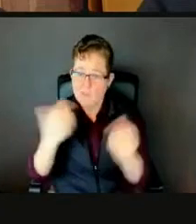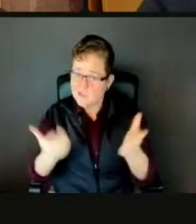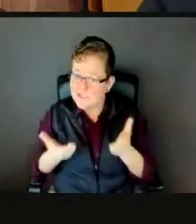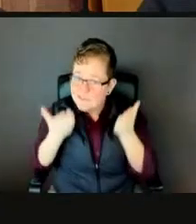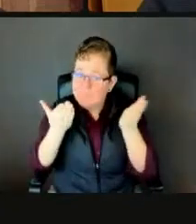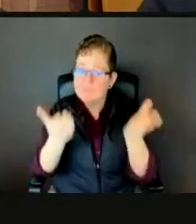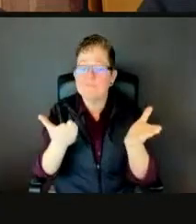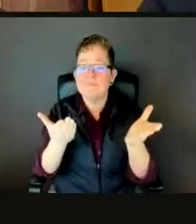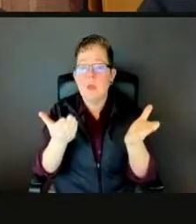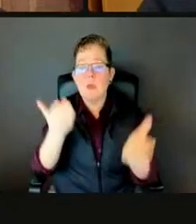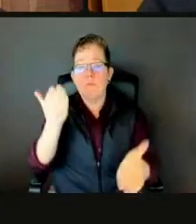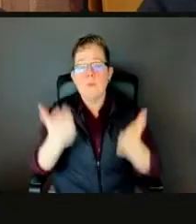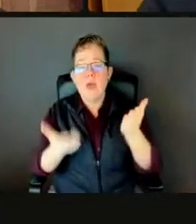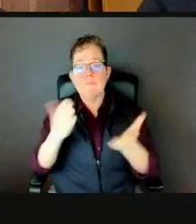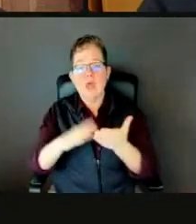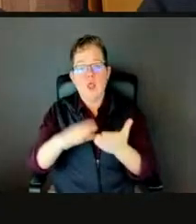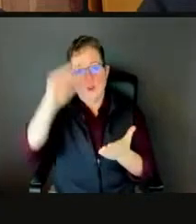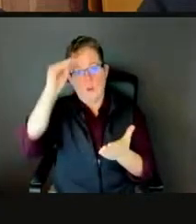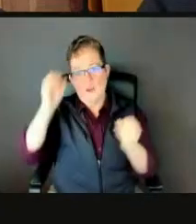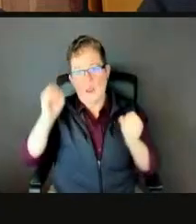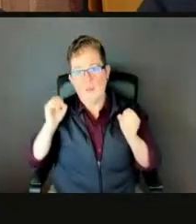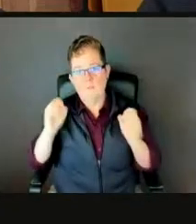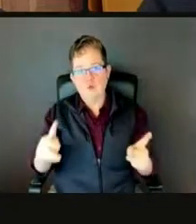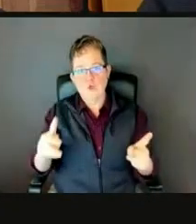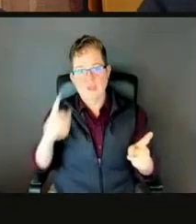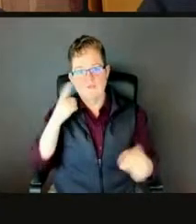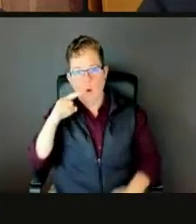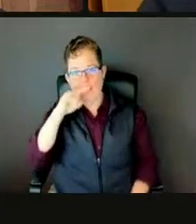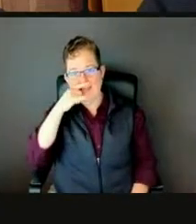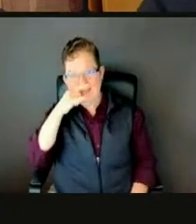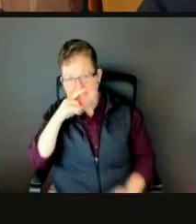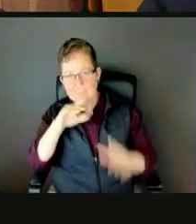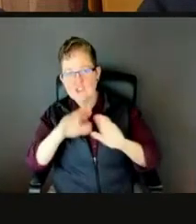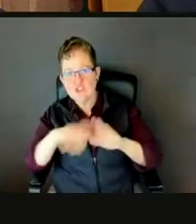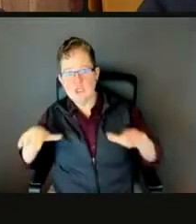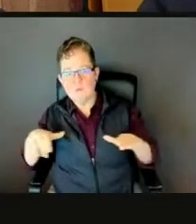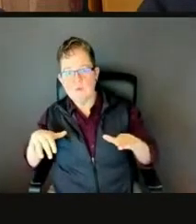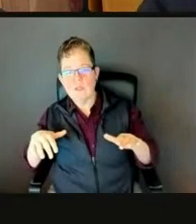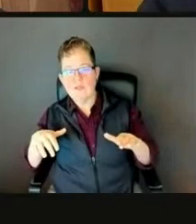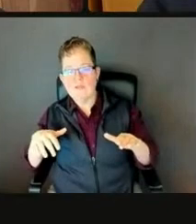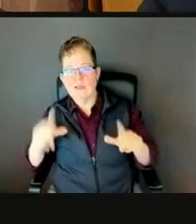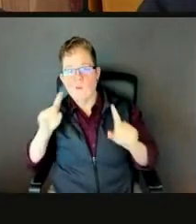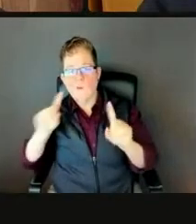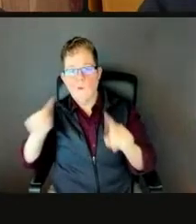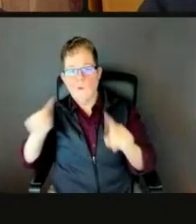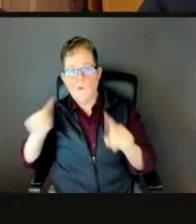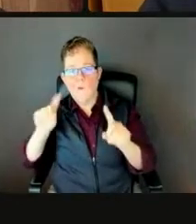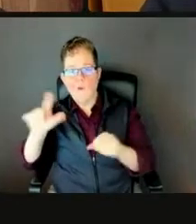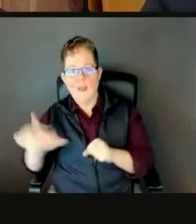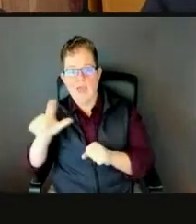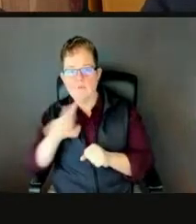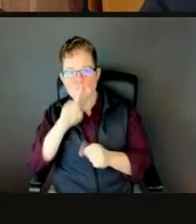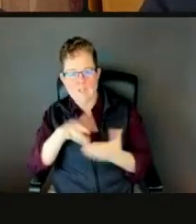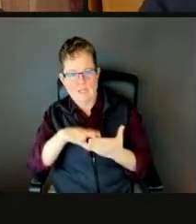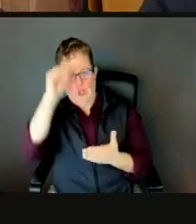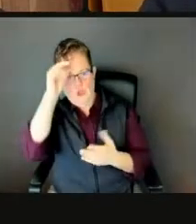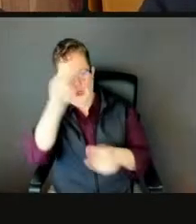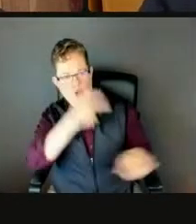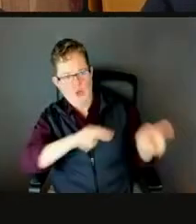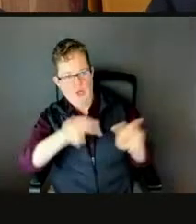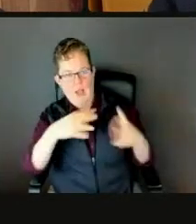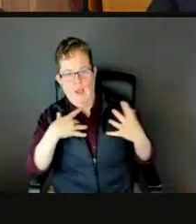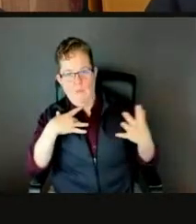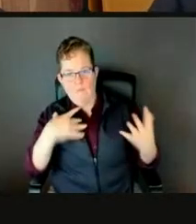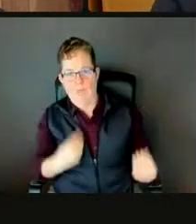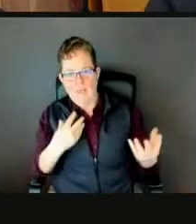that perhaps there's a learning opportunity there for kids and children who might be frequenting our library to really learn about the compassionate